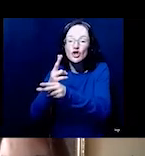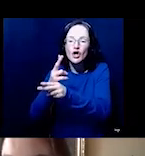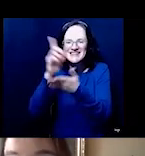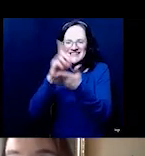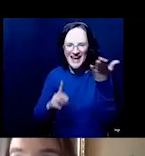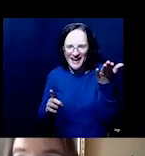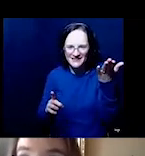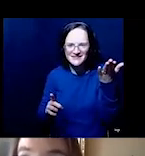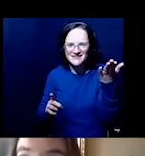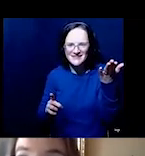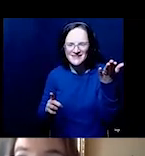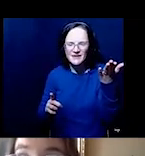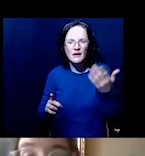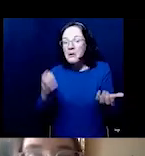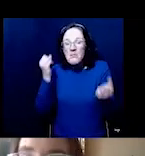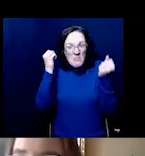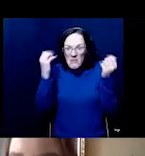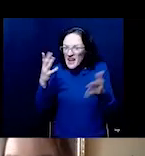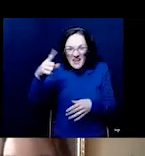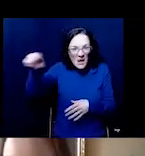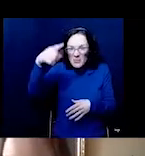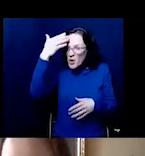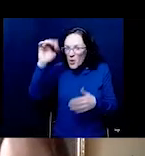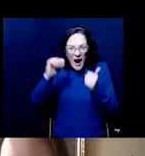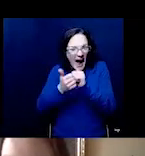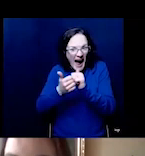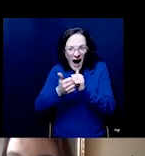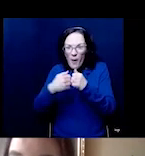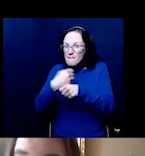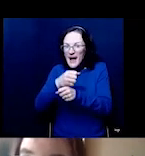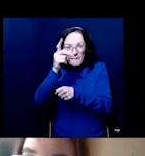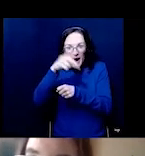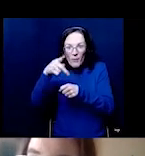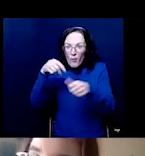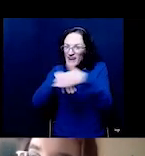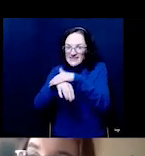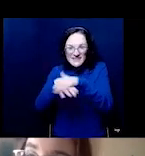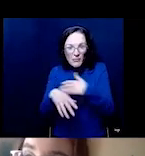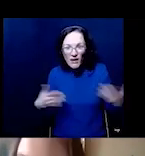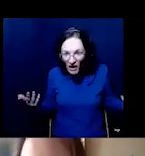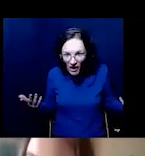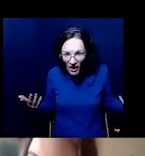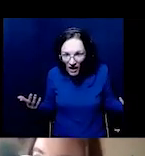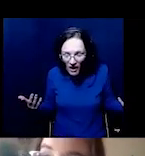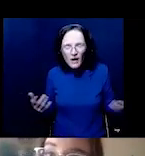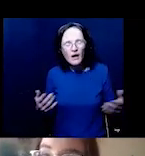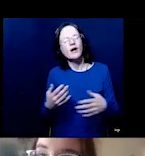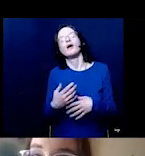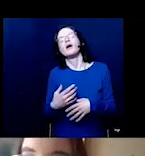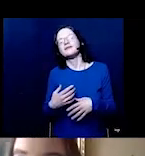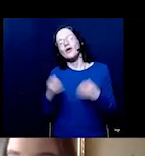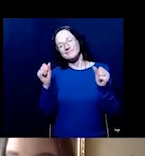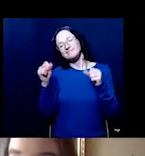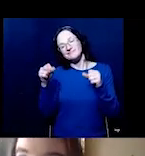PowerPoints accessible. And yeah, and also disabilities are so different. So it's kind of, yeah, there is some